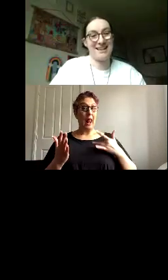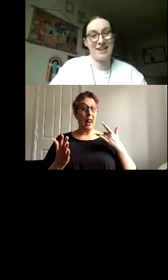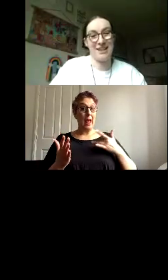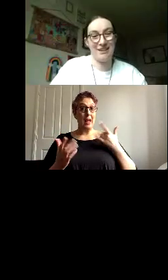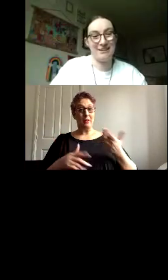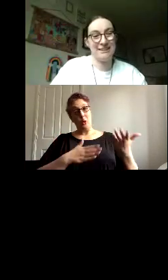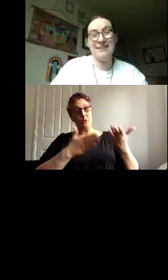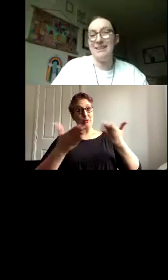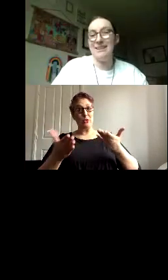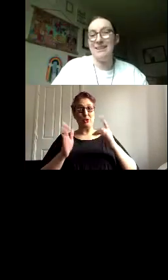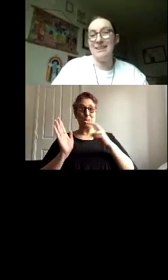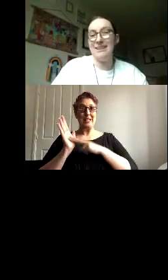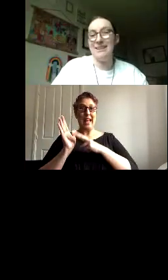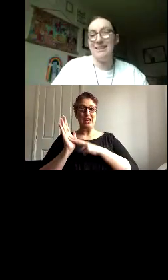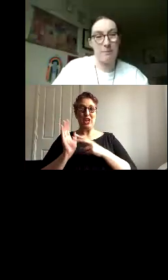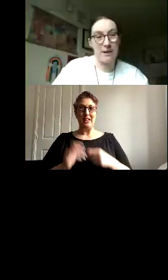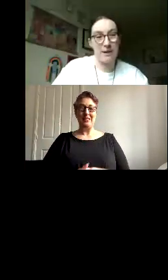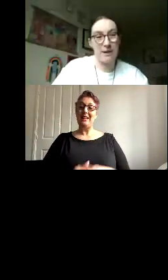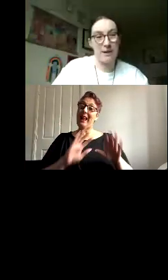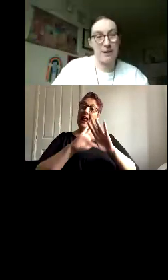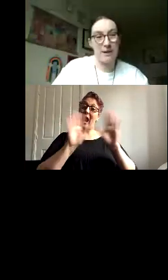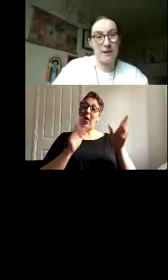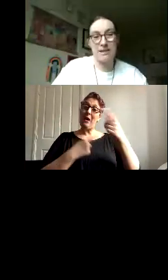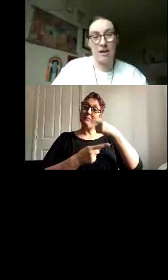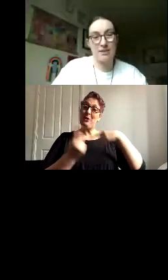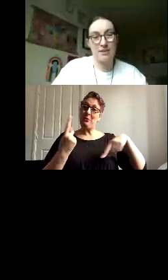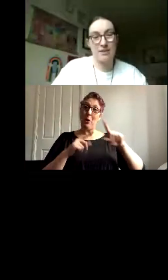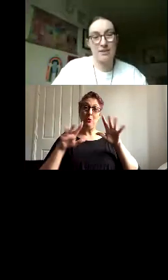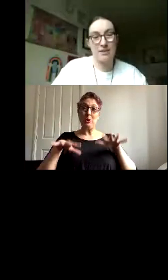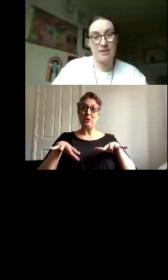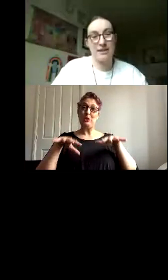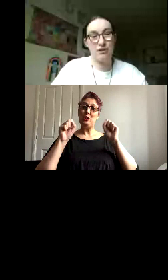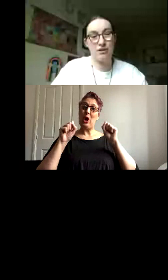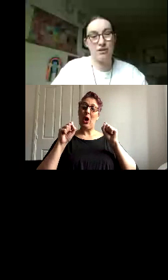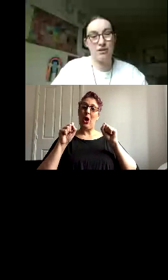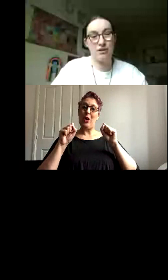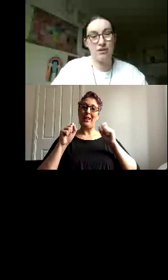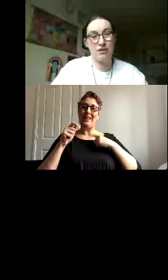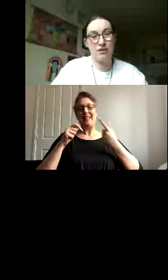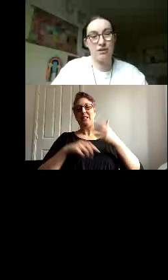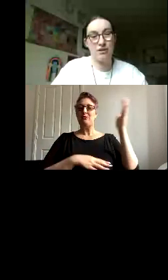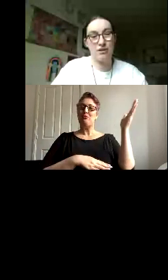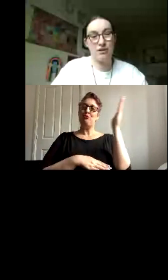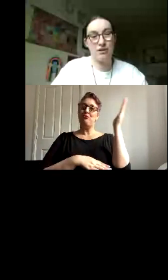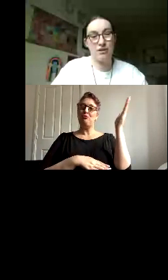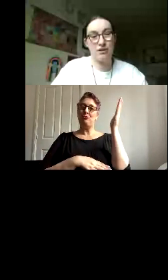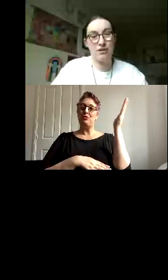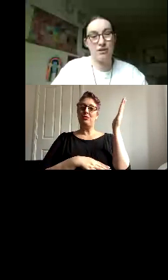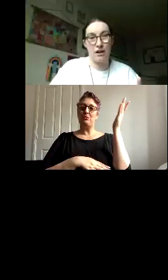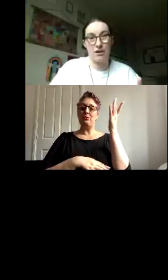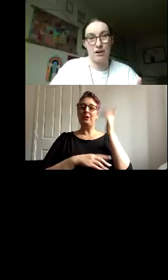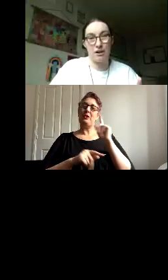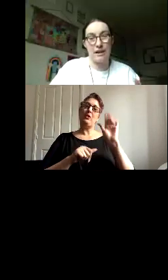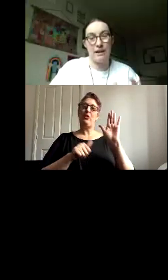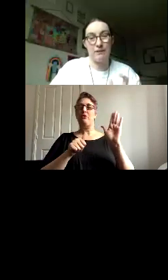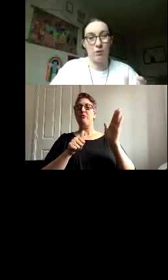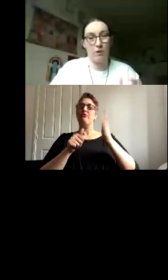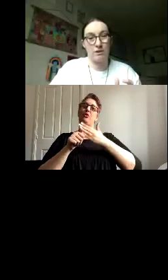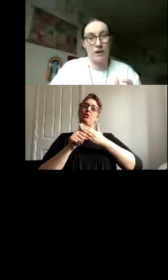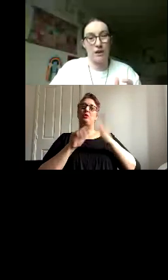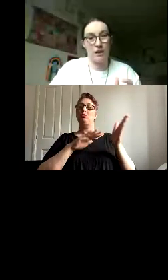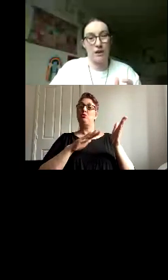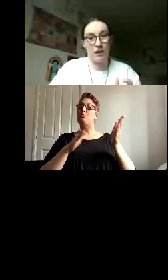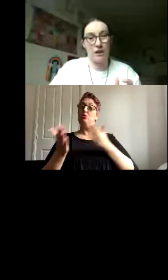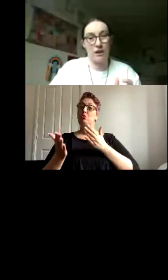Okay, thank you. Hi everybody, we're starting this talk with a brief introduction on if you